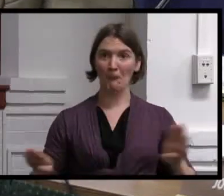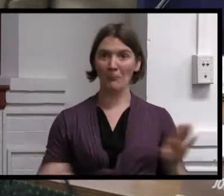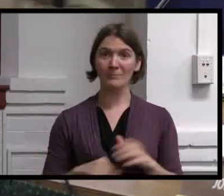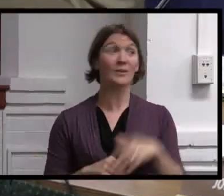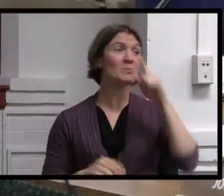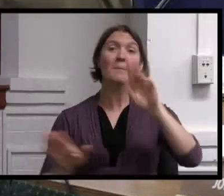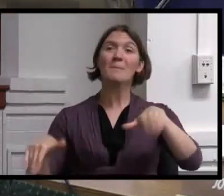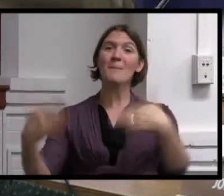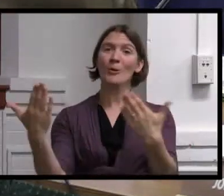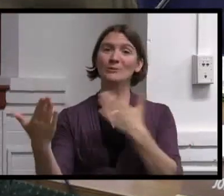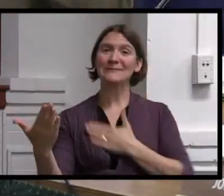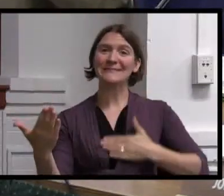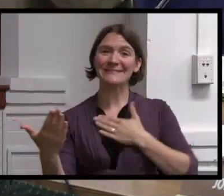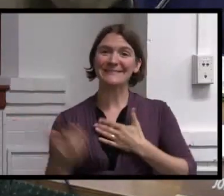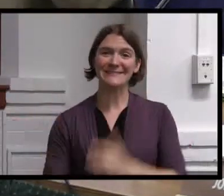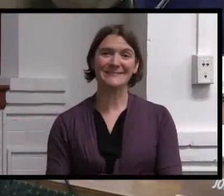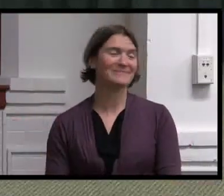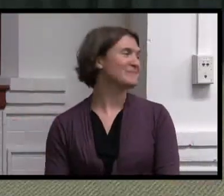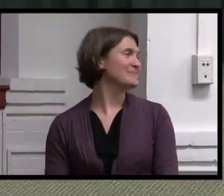Would someone like to make a motion?